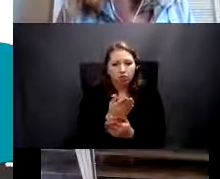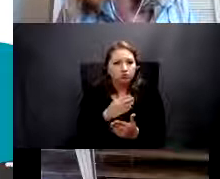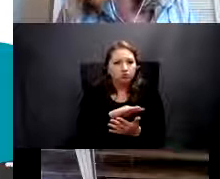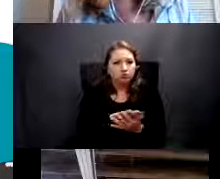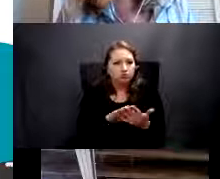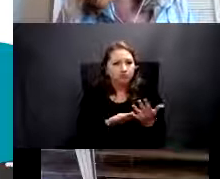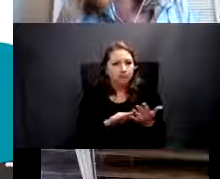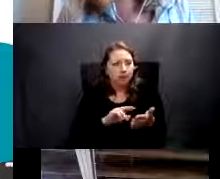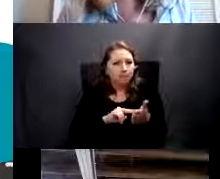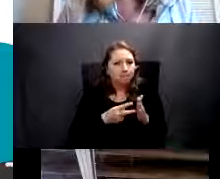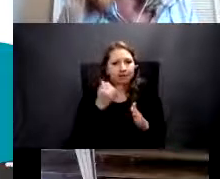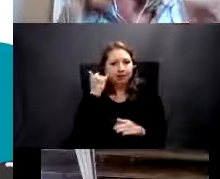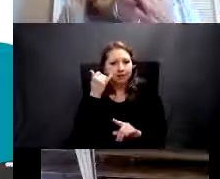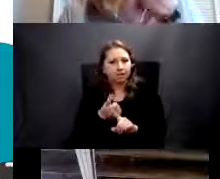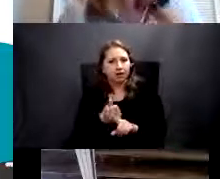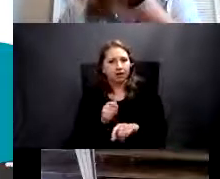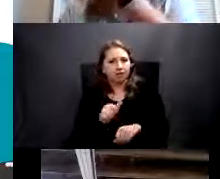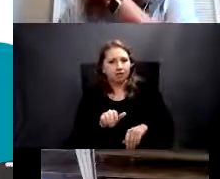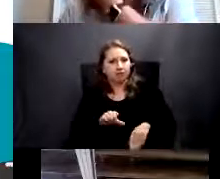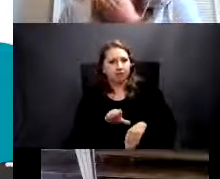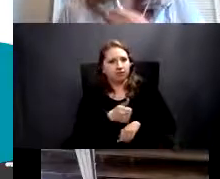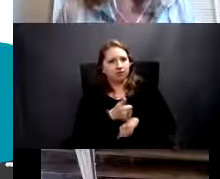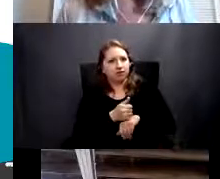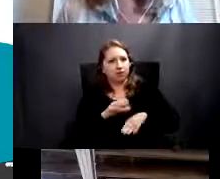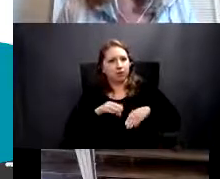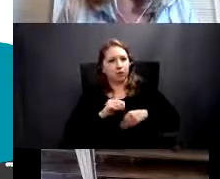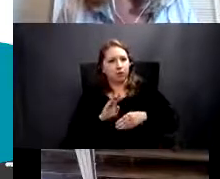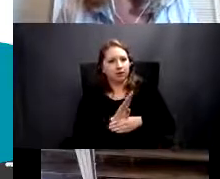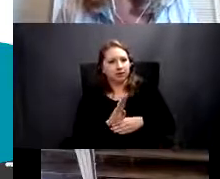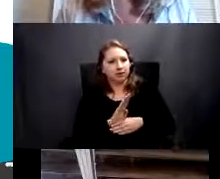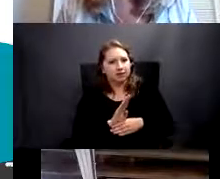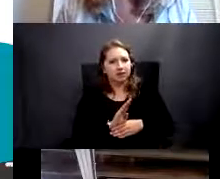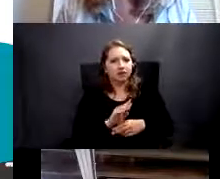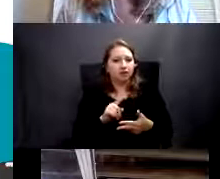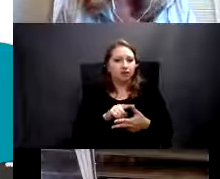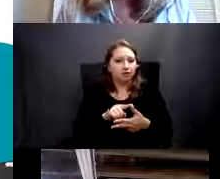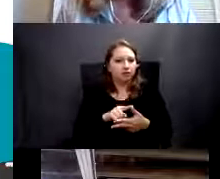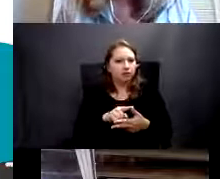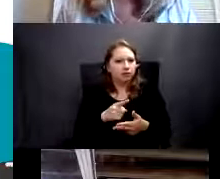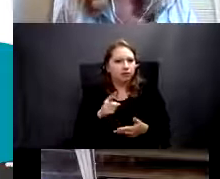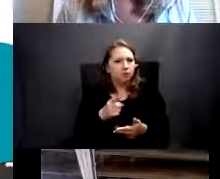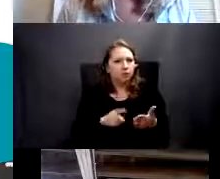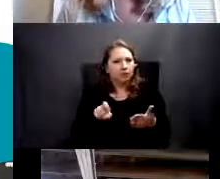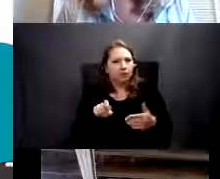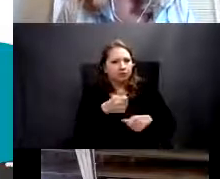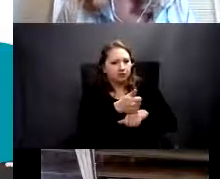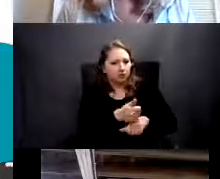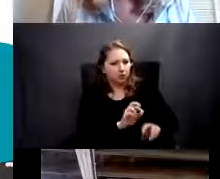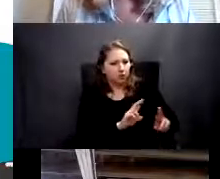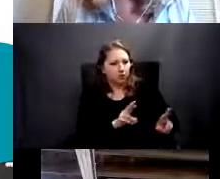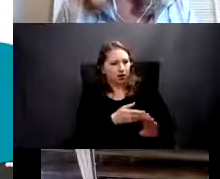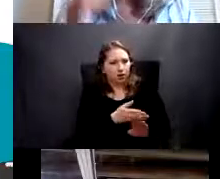you to be an entrepreneur. So question number 1, what would you need to be in place for you to begin the path to